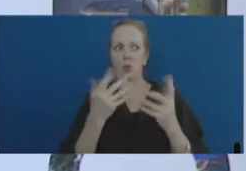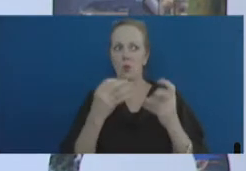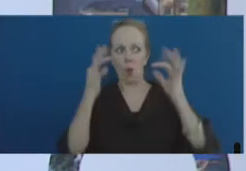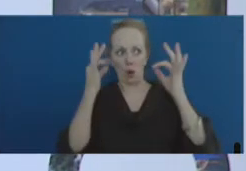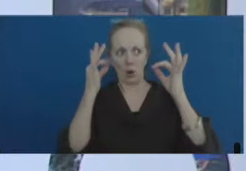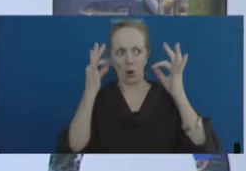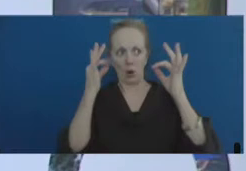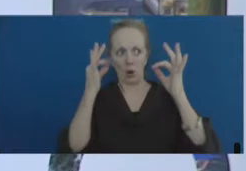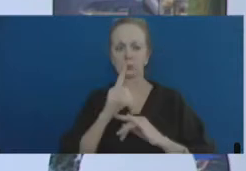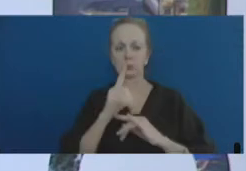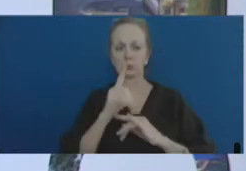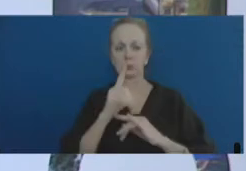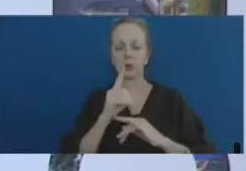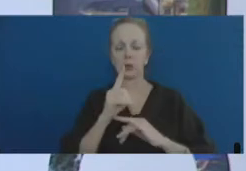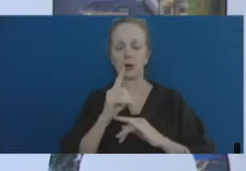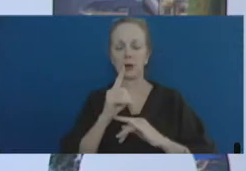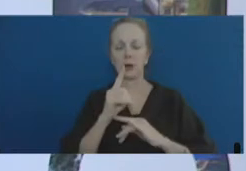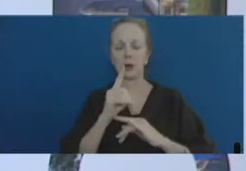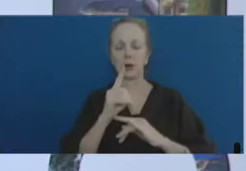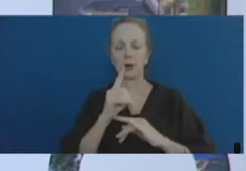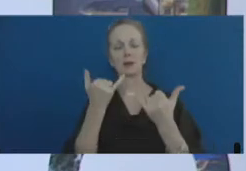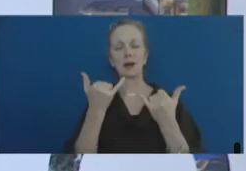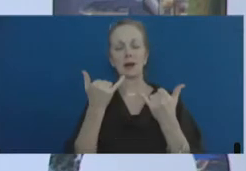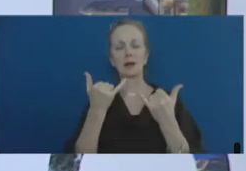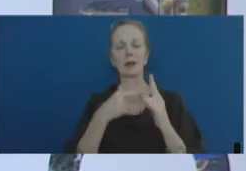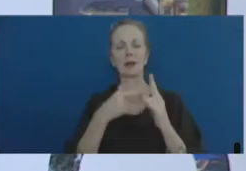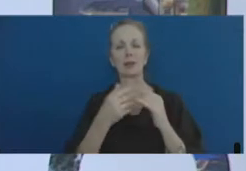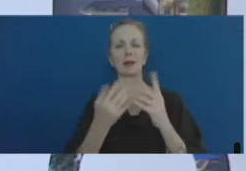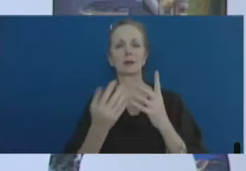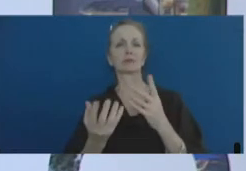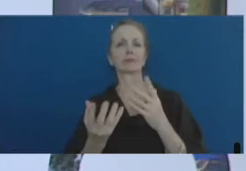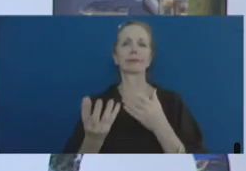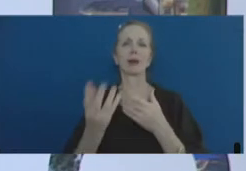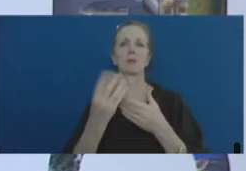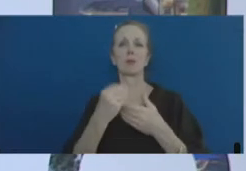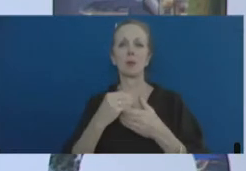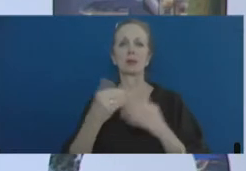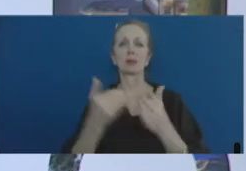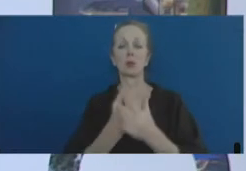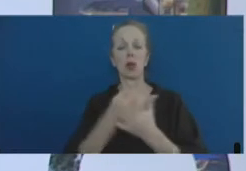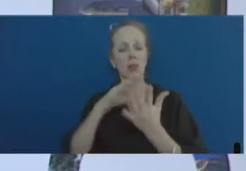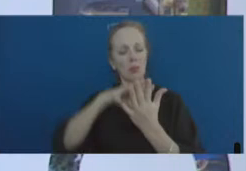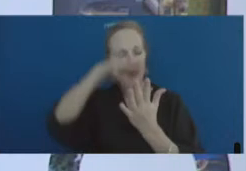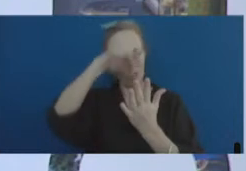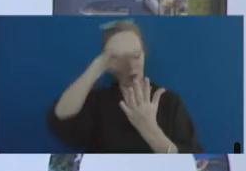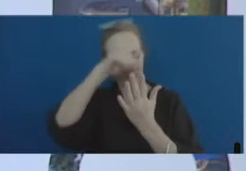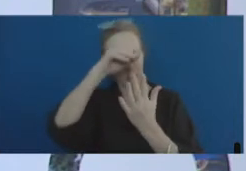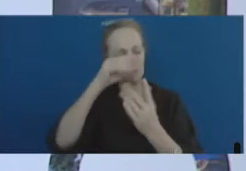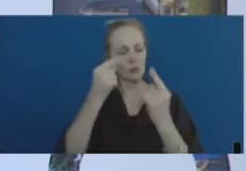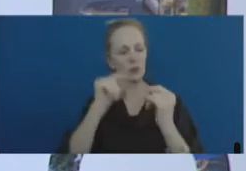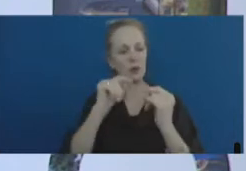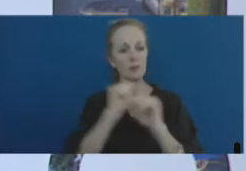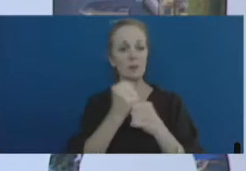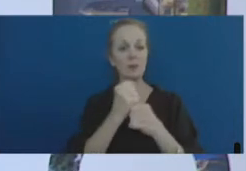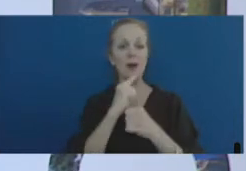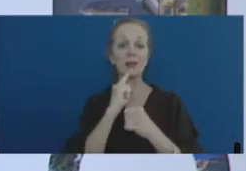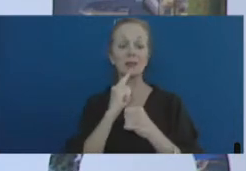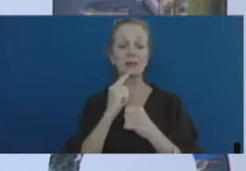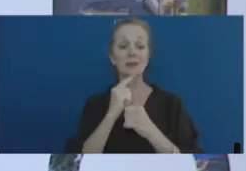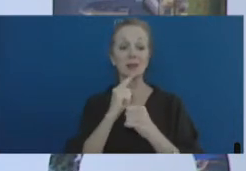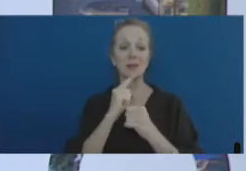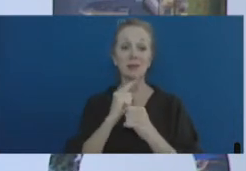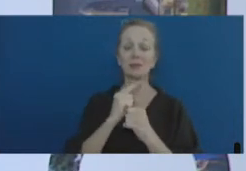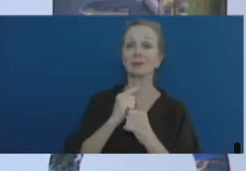I think we're just in a period where implementation is new. And so we're learning and we're trying to make informed and